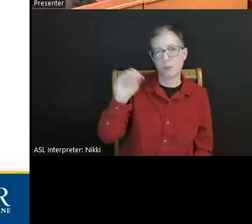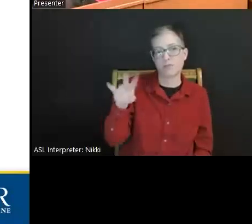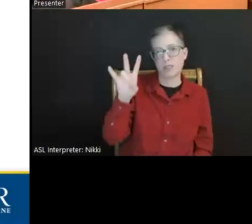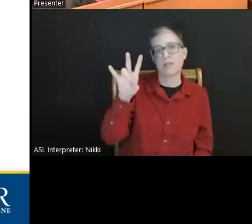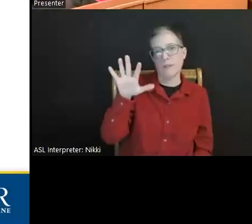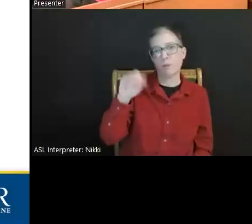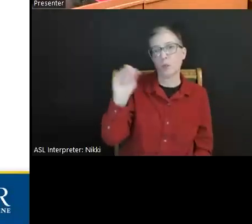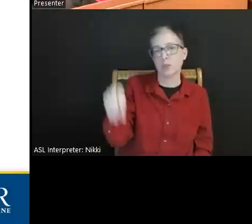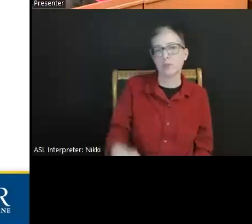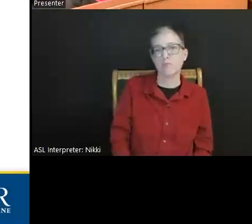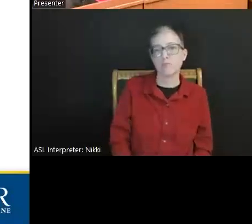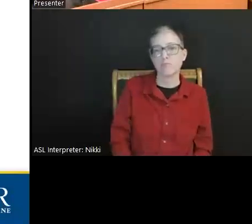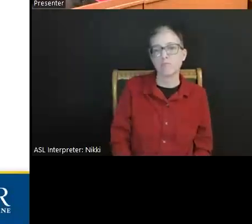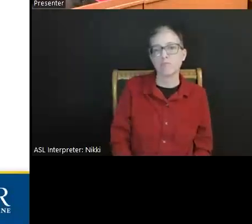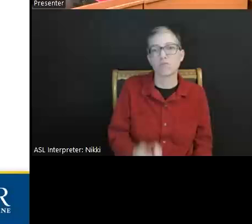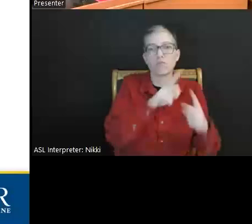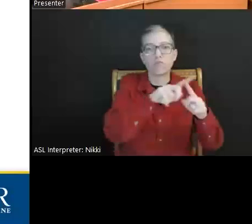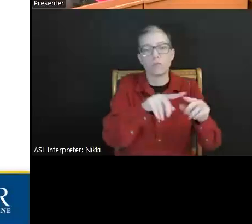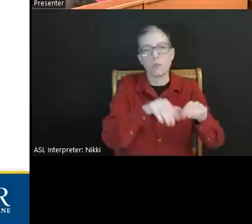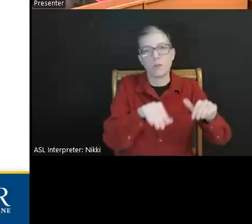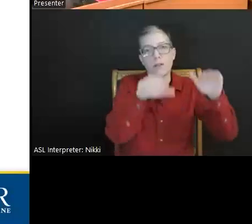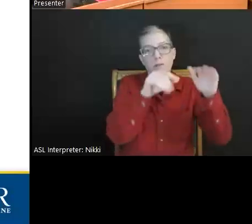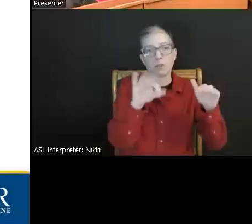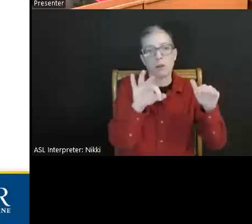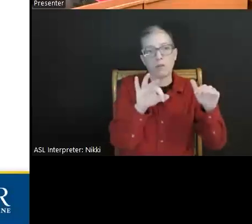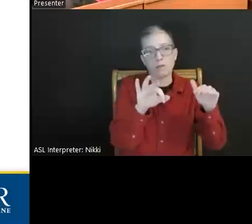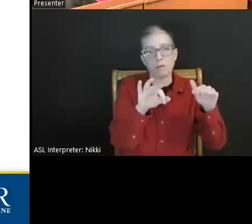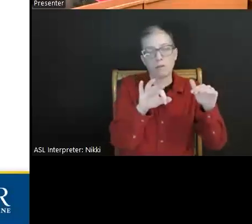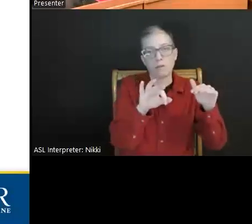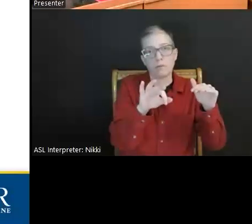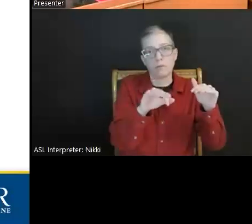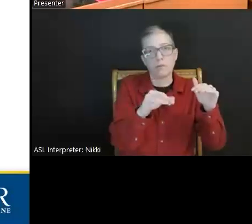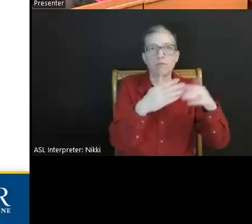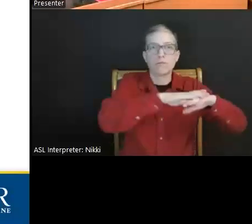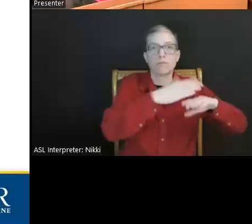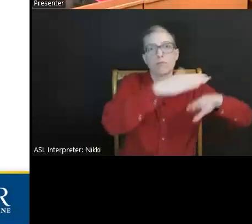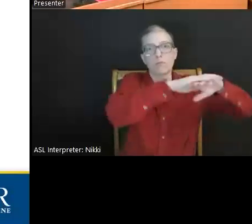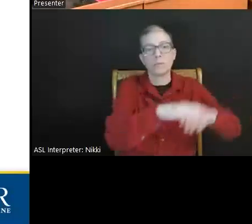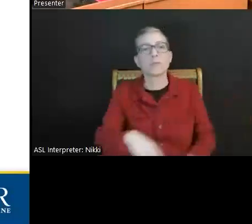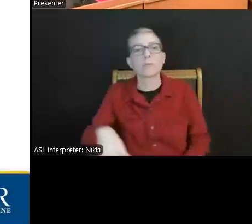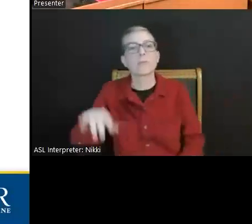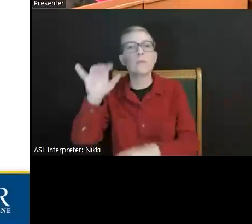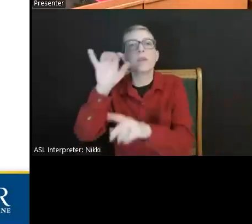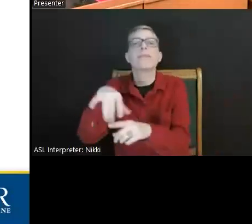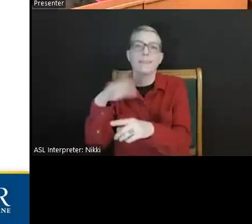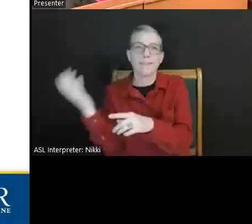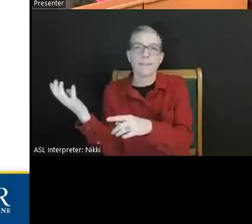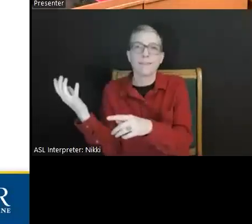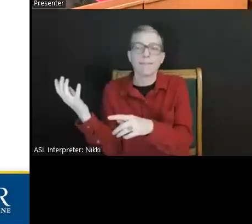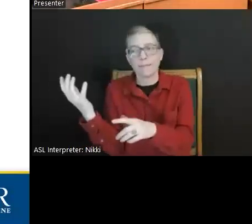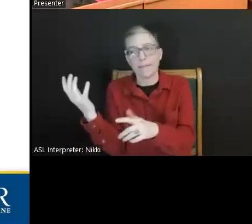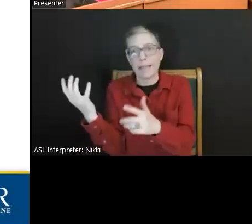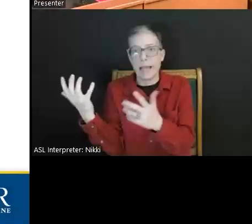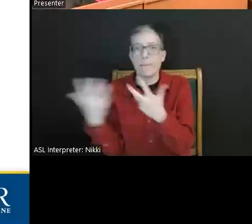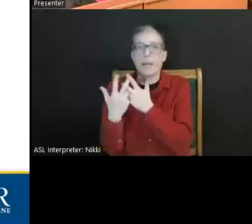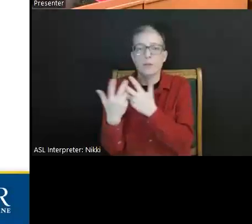Some with varying levels of severity. And that coincides with what we see on the ACT and FACT programs as well. And sometimes, I